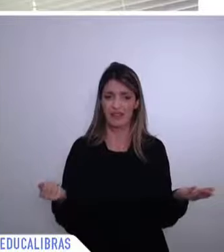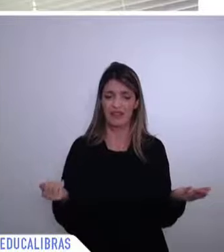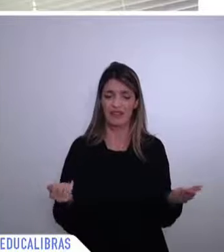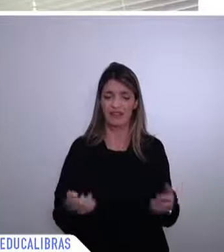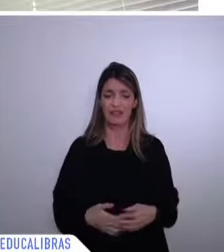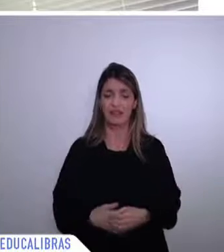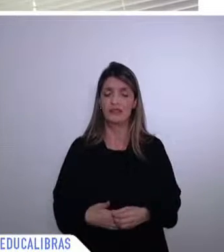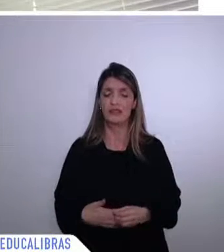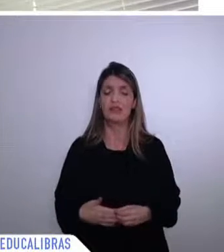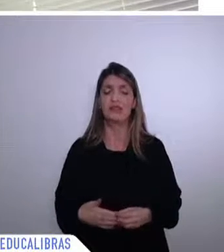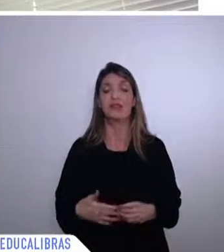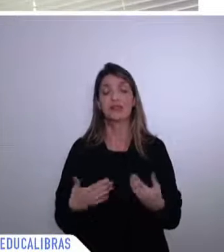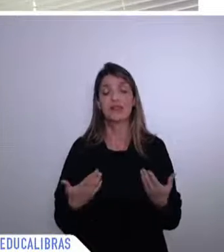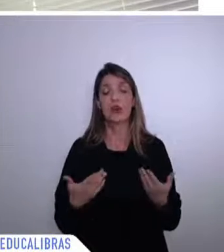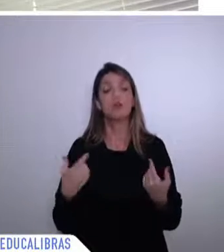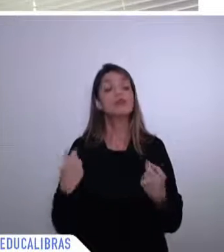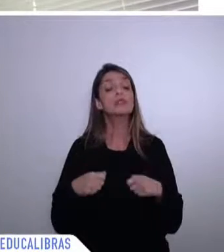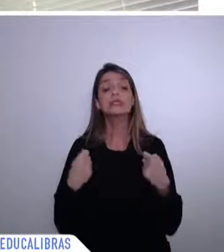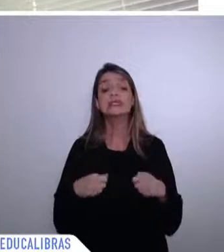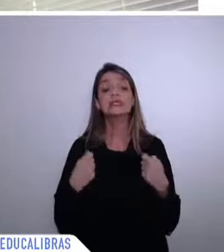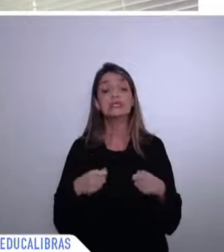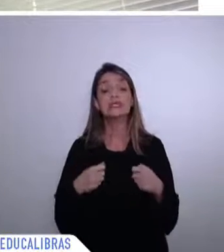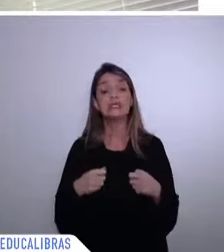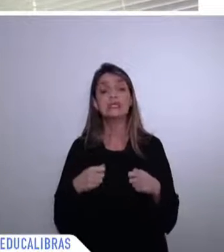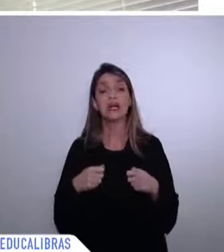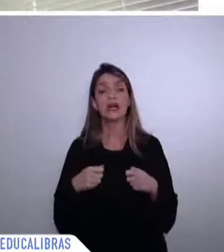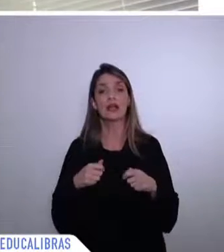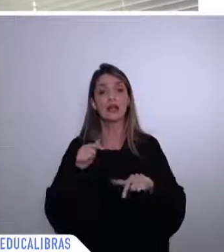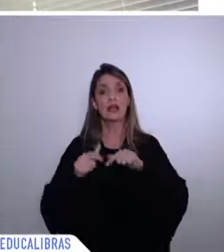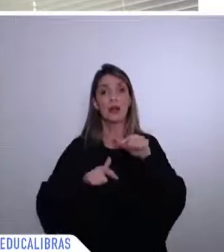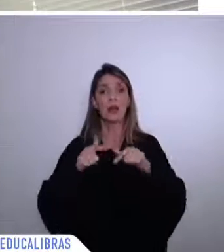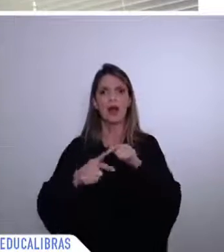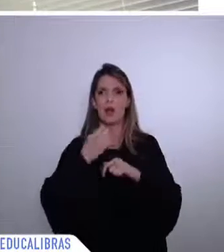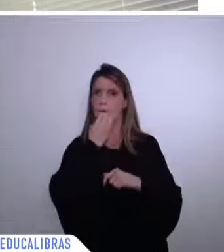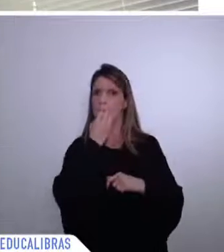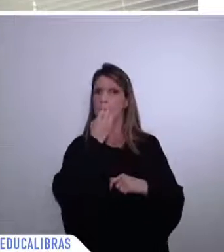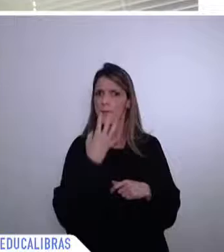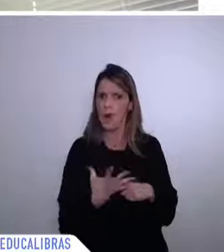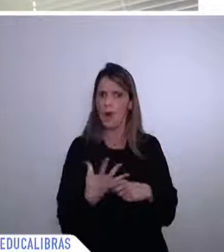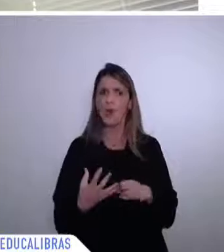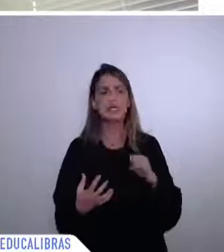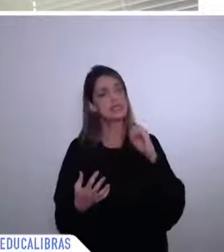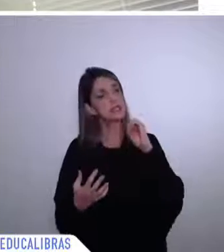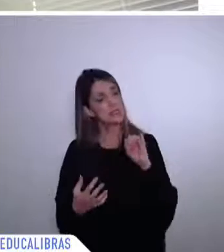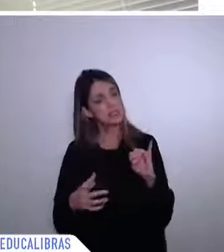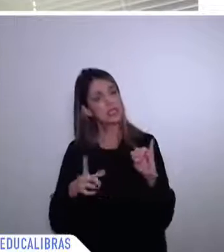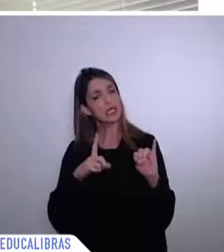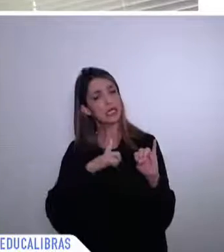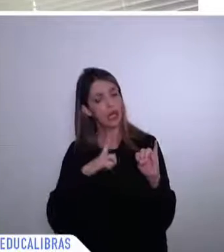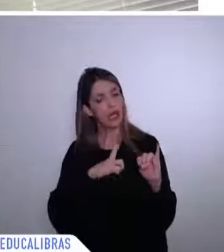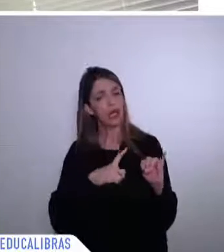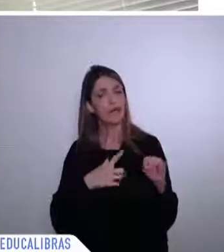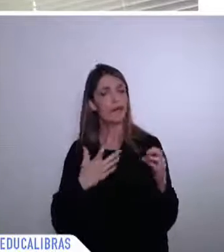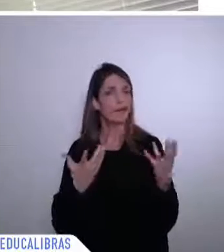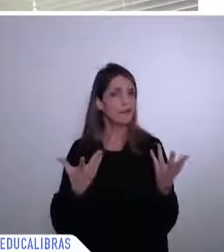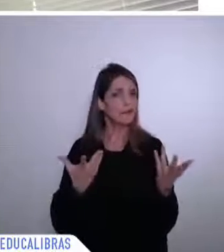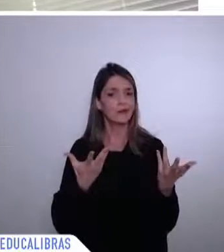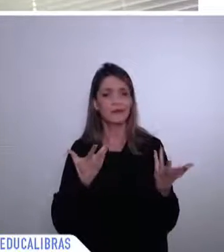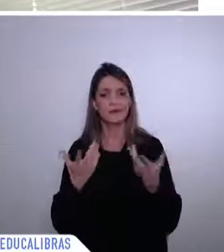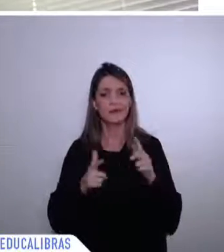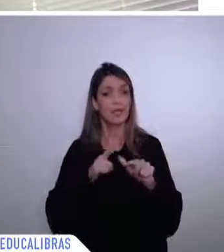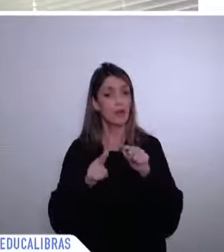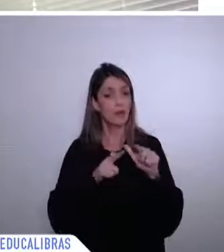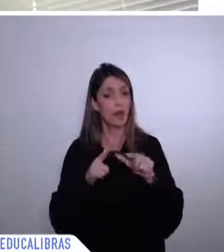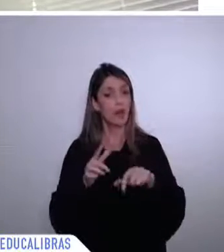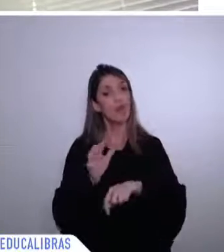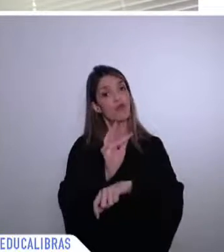more important than fighting informal working posts, because you can only have dignified work if